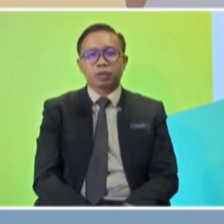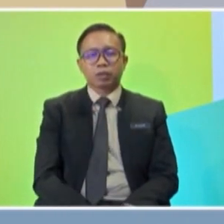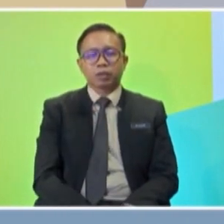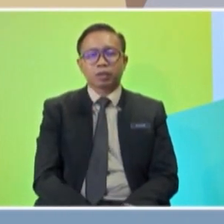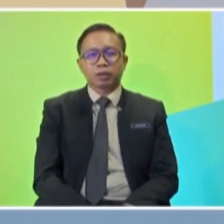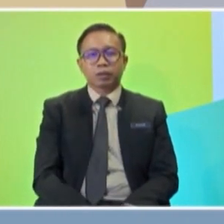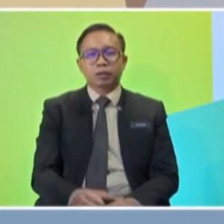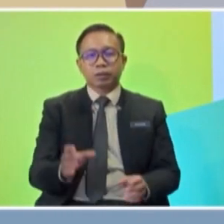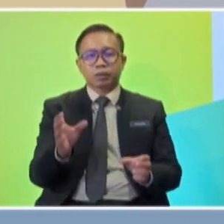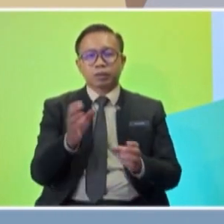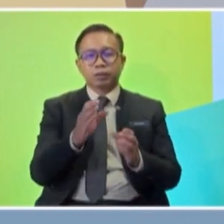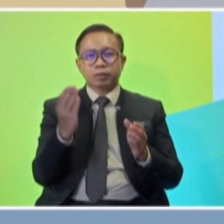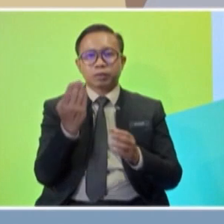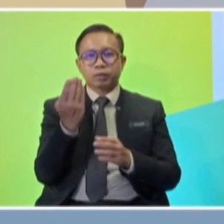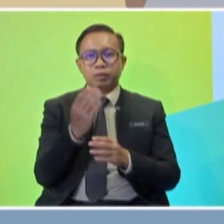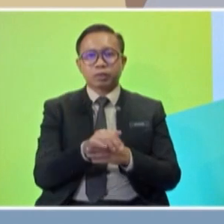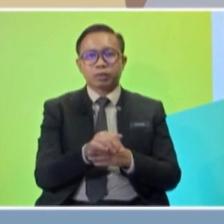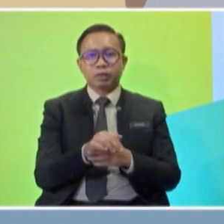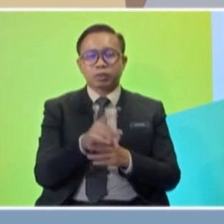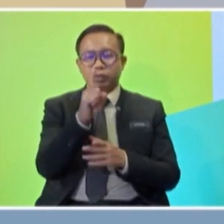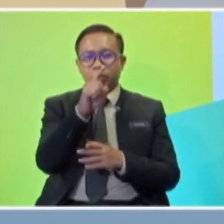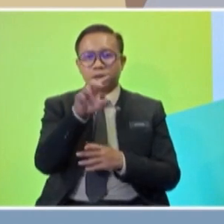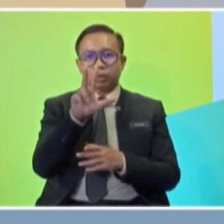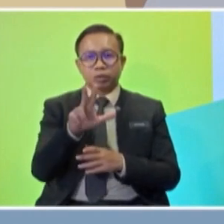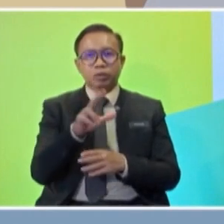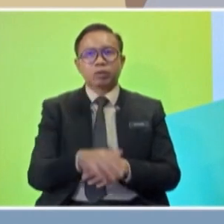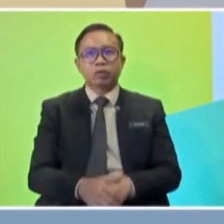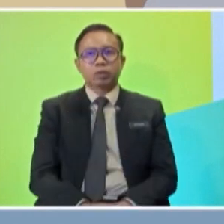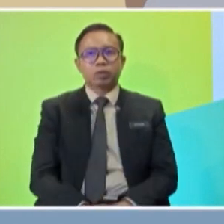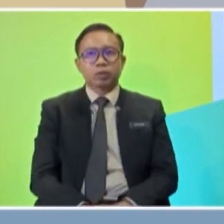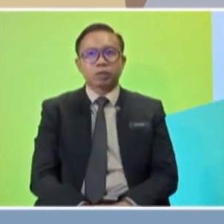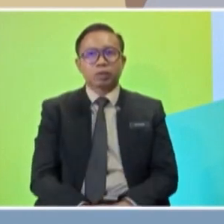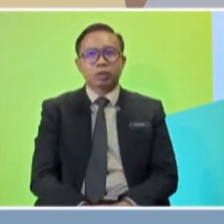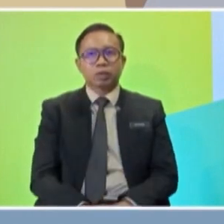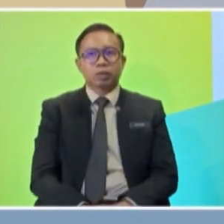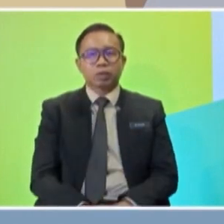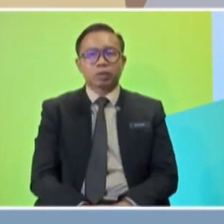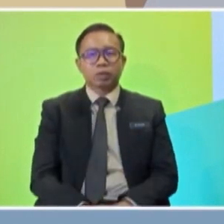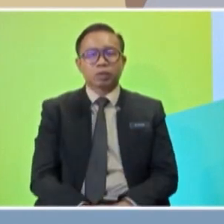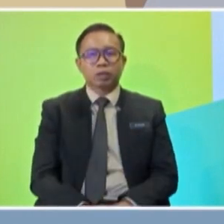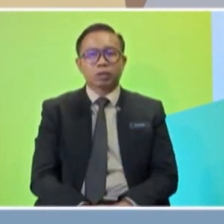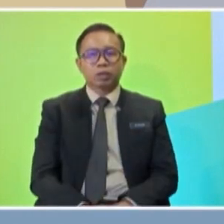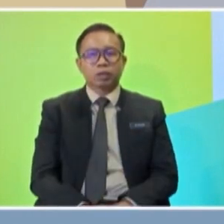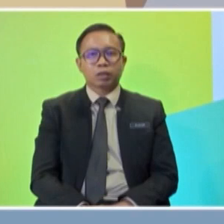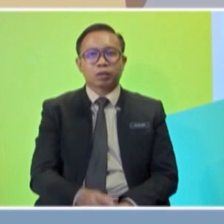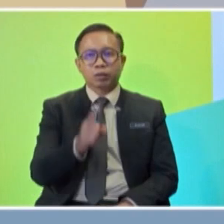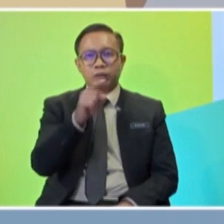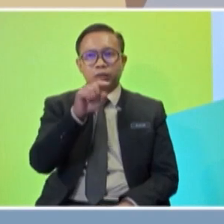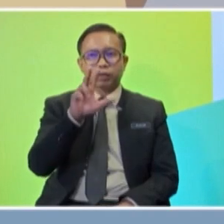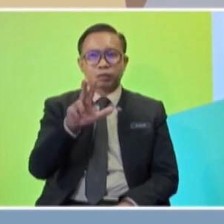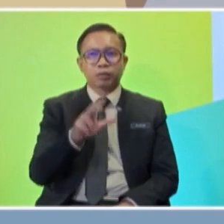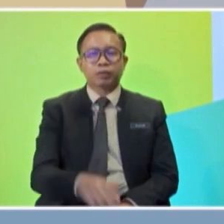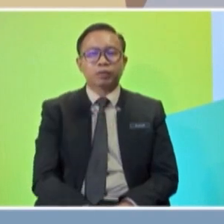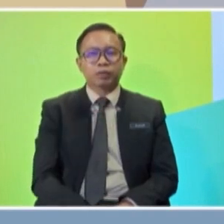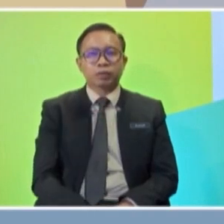can simplify 2 and 6 to become 1 and 3. So it will become 1 times 1 over 3 times 1 over 3.